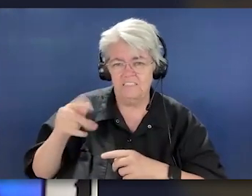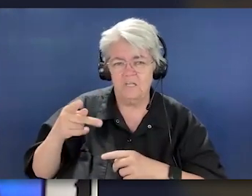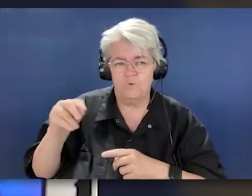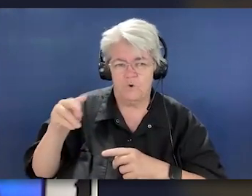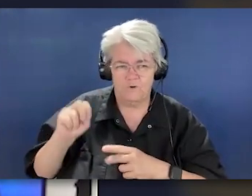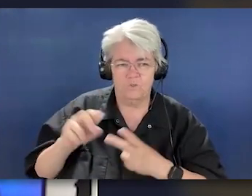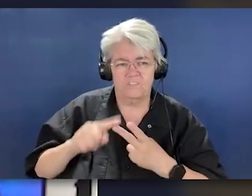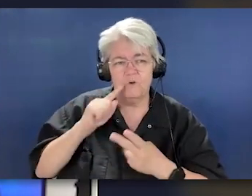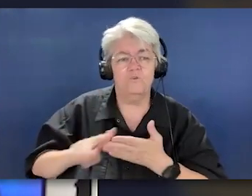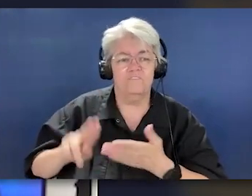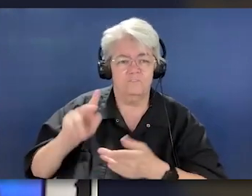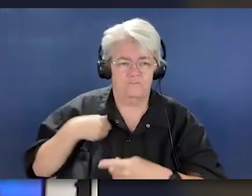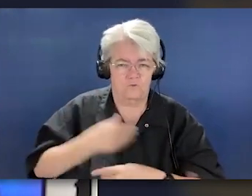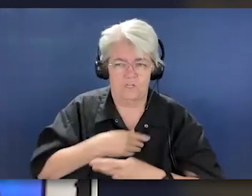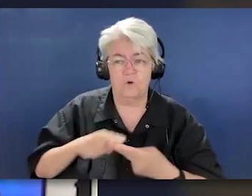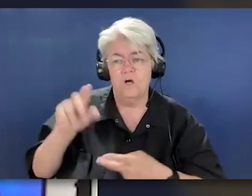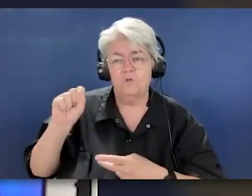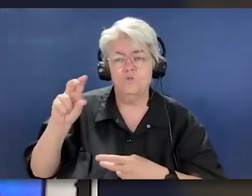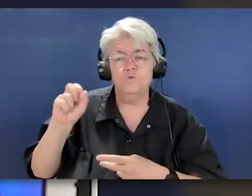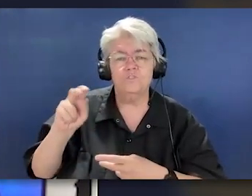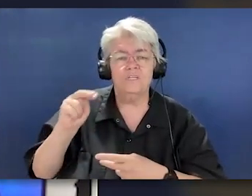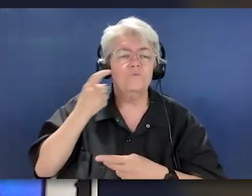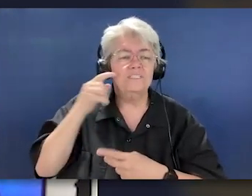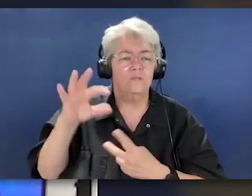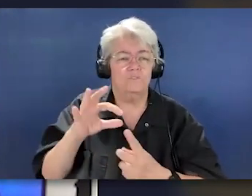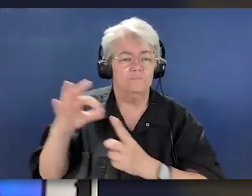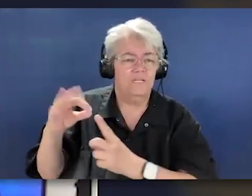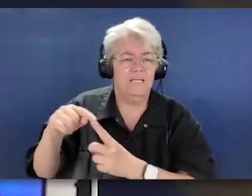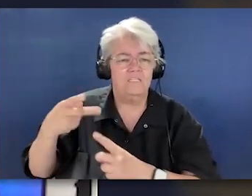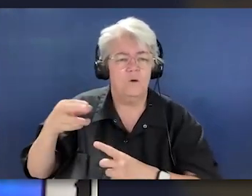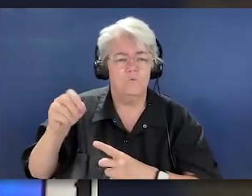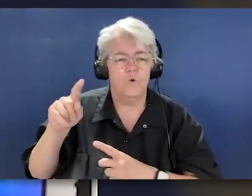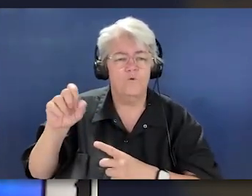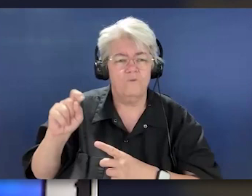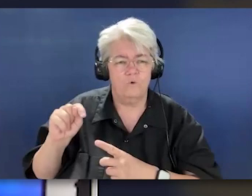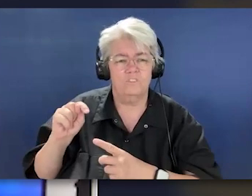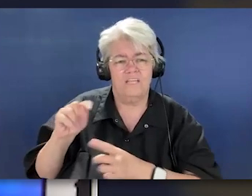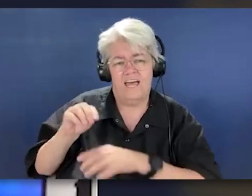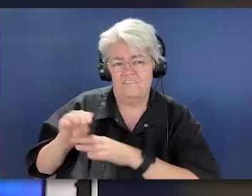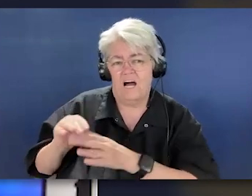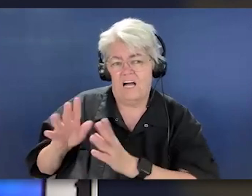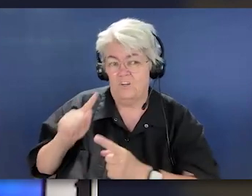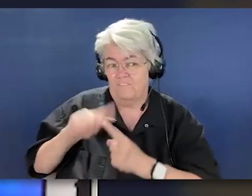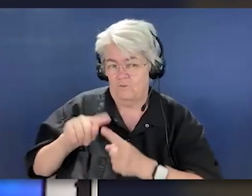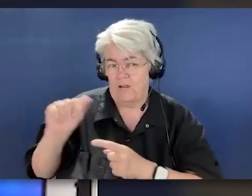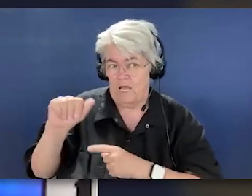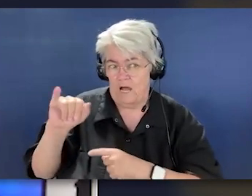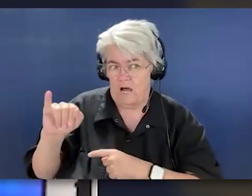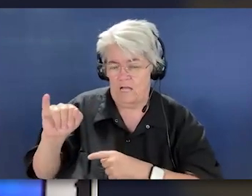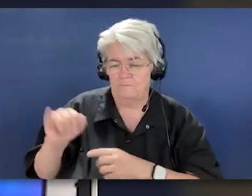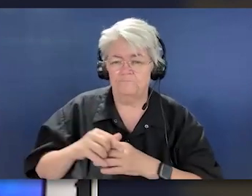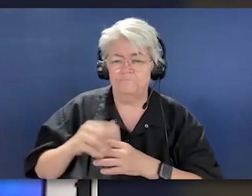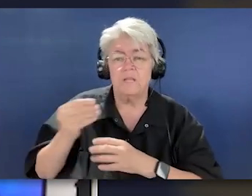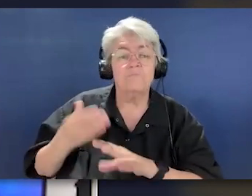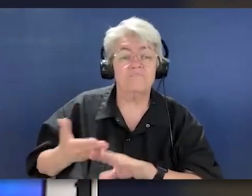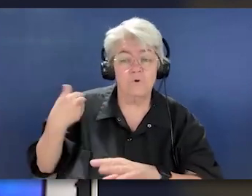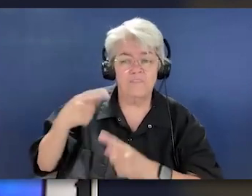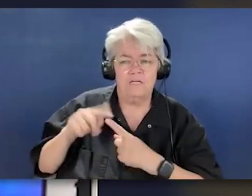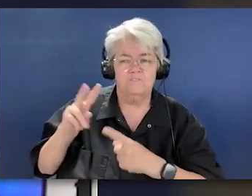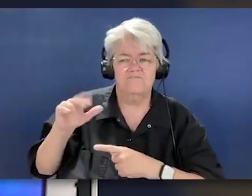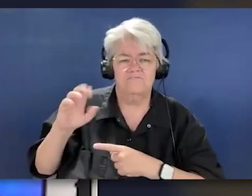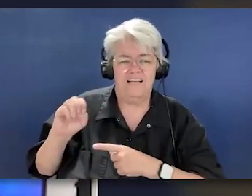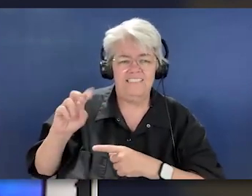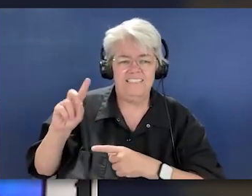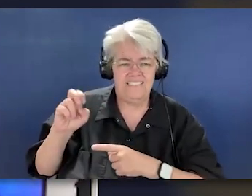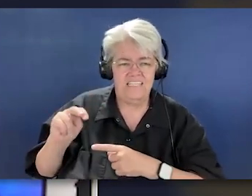Toronto. Susan was recently appointed as Provostial Advisor on Artificial Intelligence. Previously, she was Vice Dean